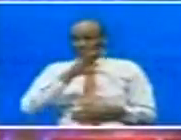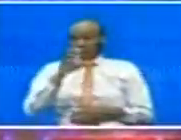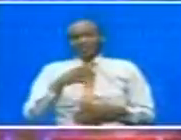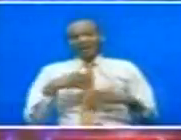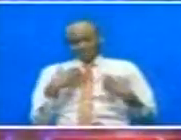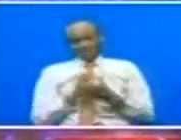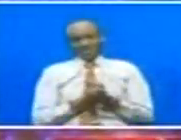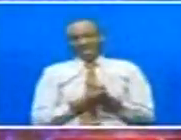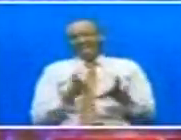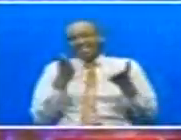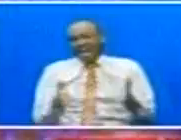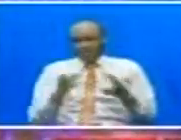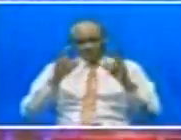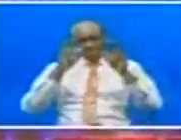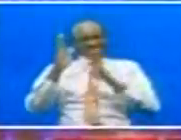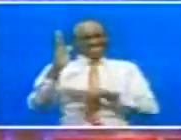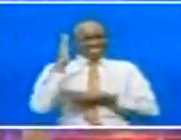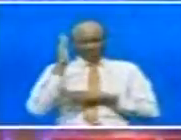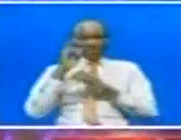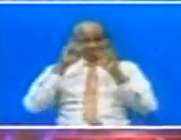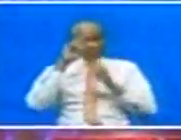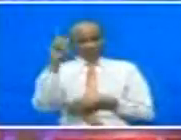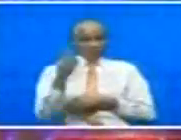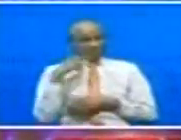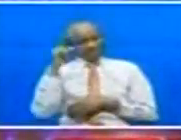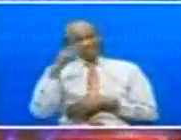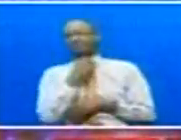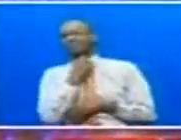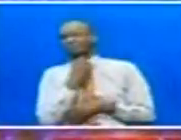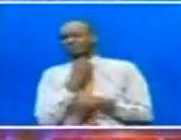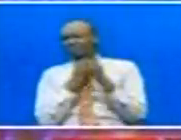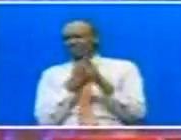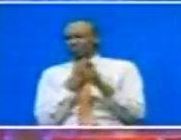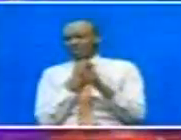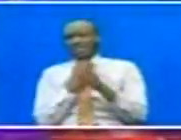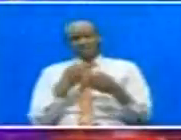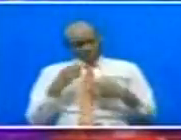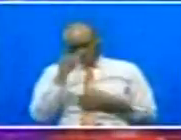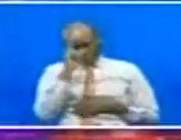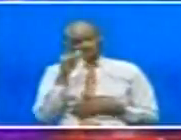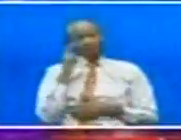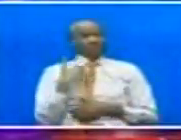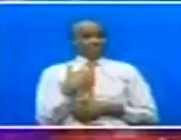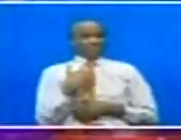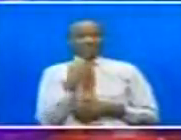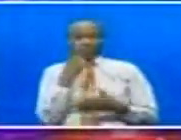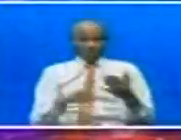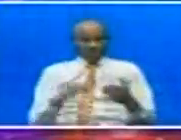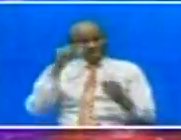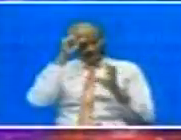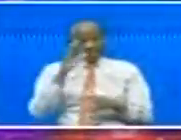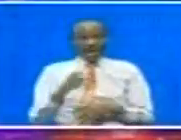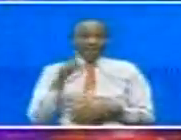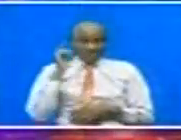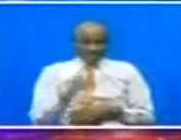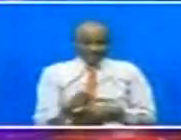on the security question, and this I find curious, because it already exists in the police law that governors should sit